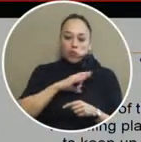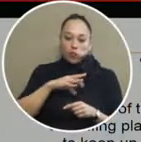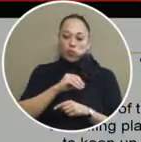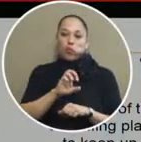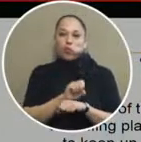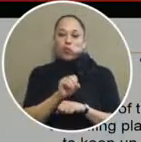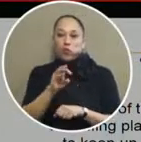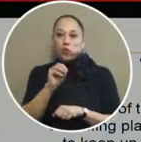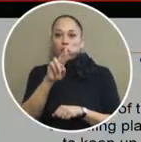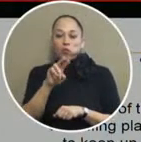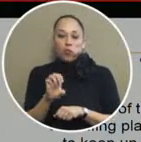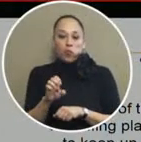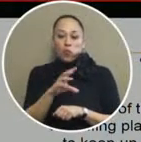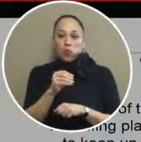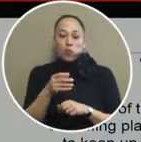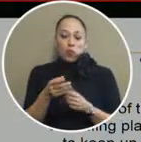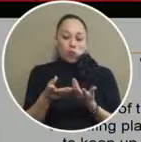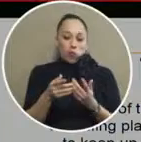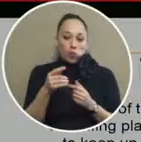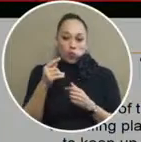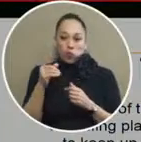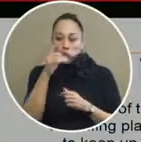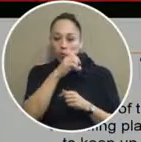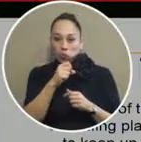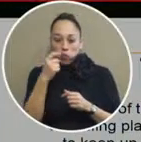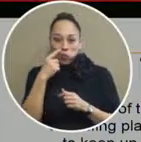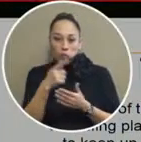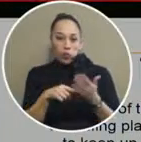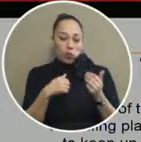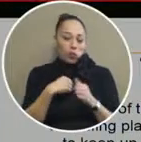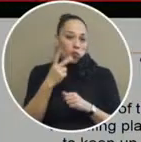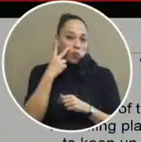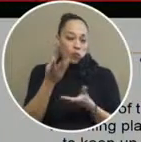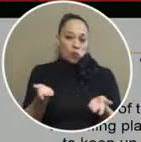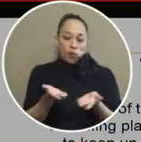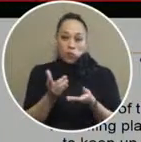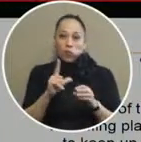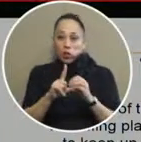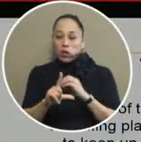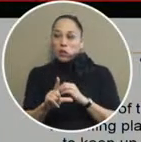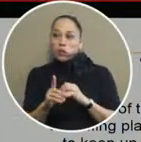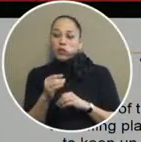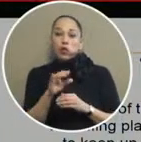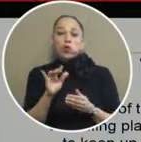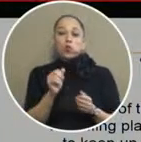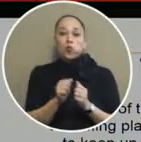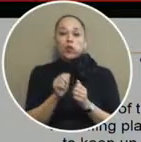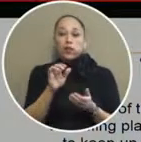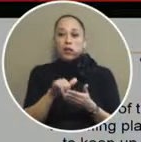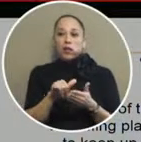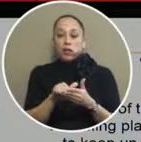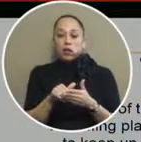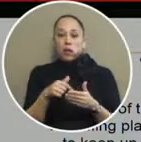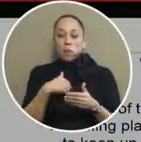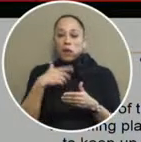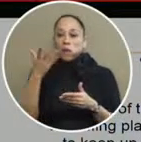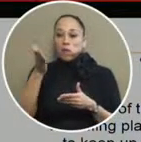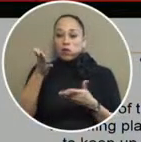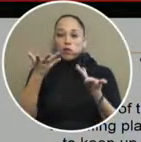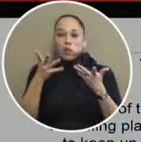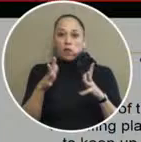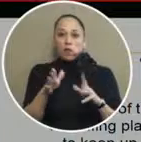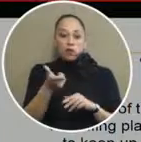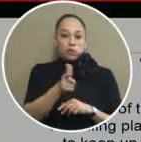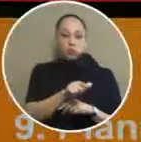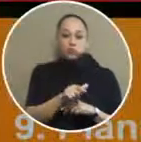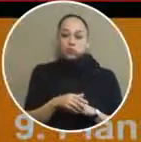workforce, and in anticipation of any future waves we might see in El Paso. And with that, that concludes my presentation. I'll pass it over to Sam